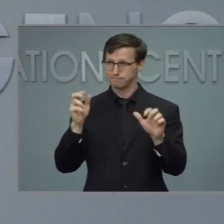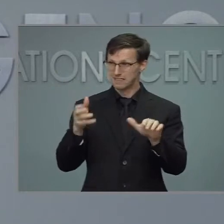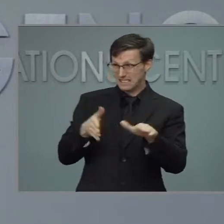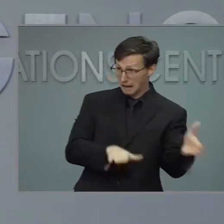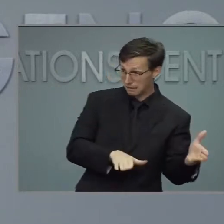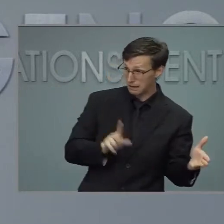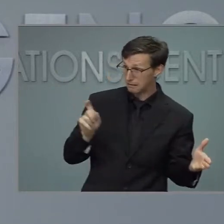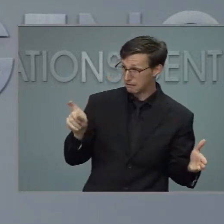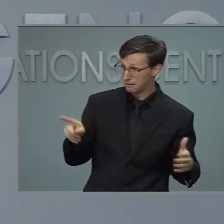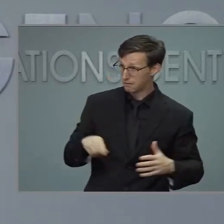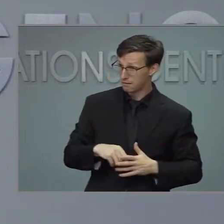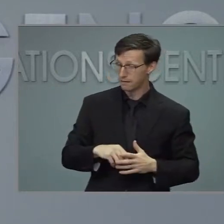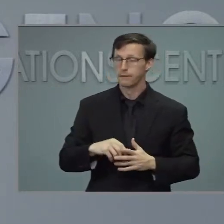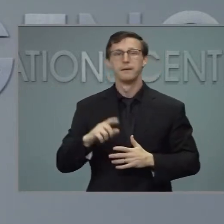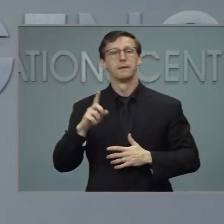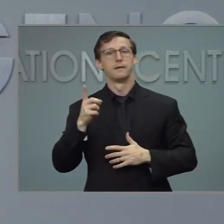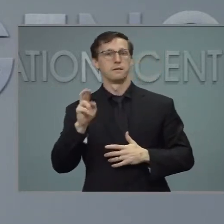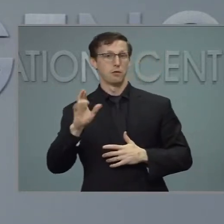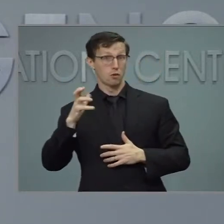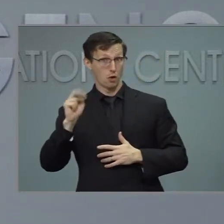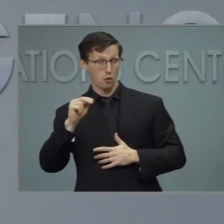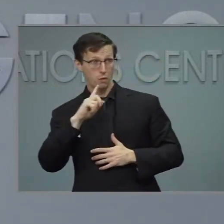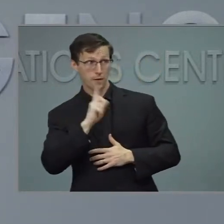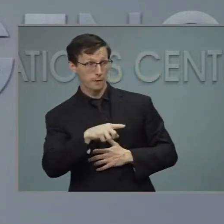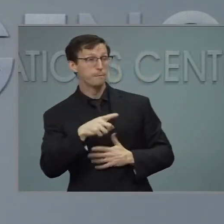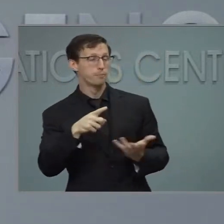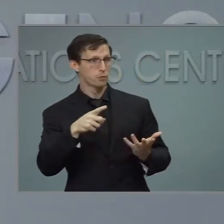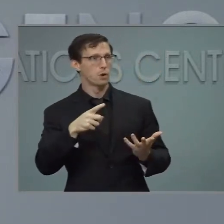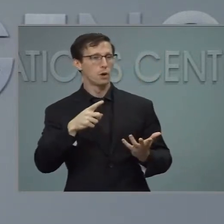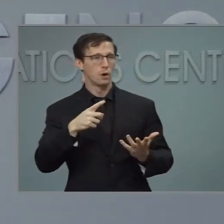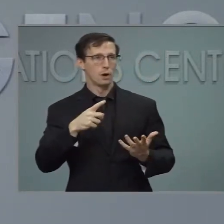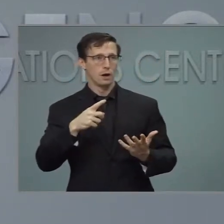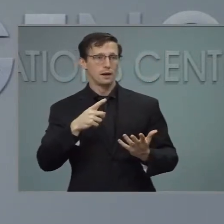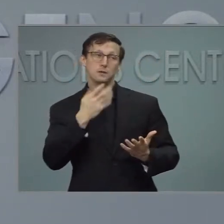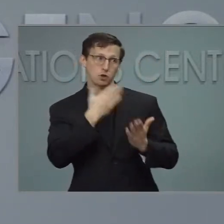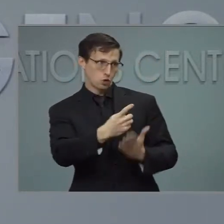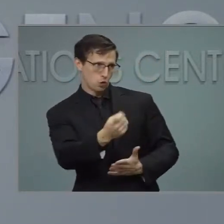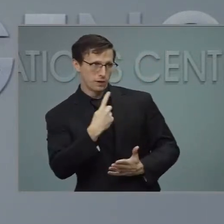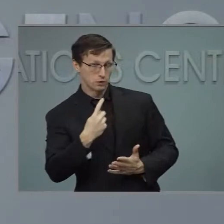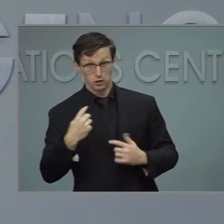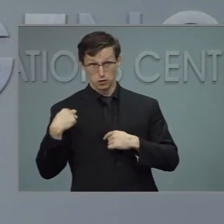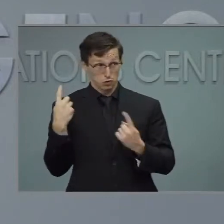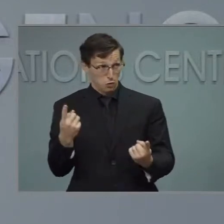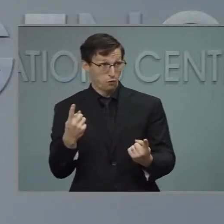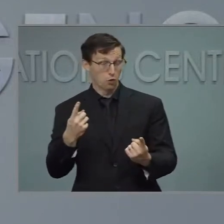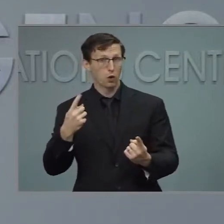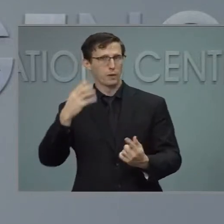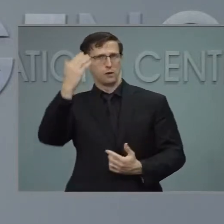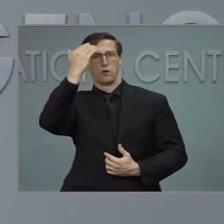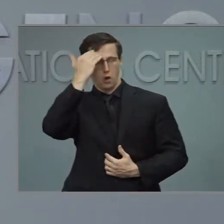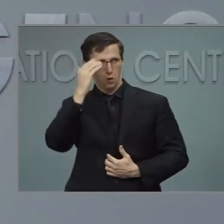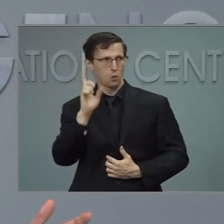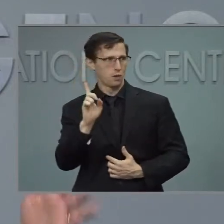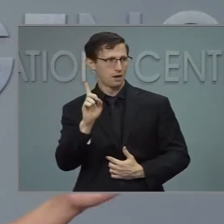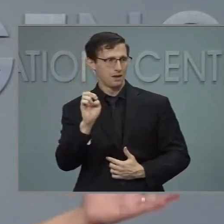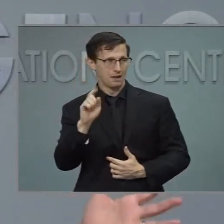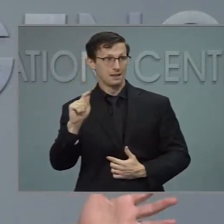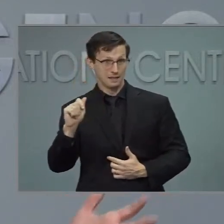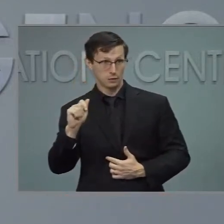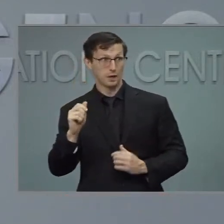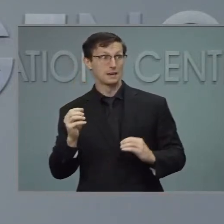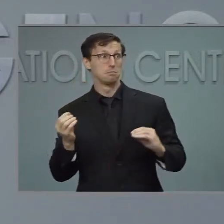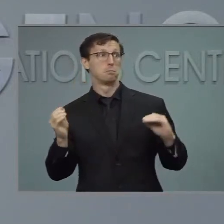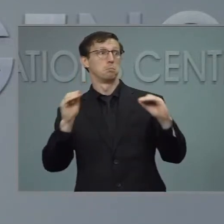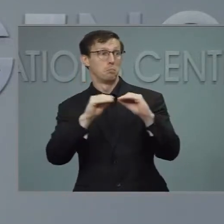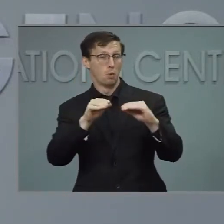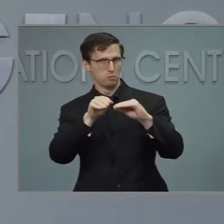we know for sure is that the Delta variant is more contagious. We're getting many more cases. And we know that from those